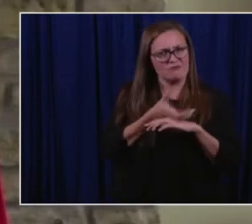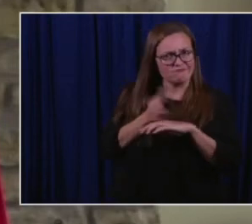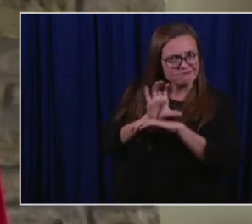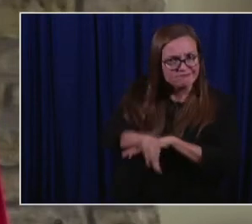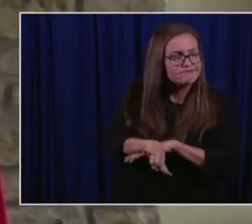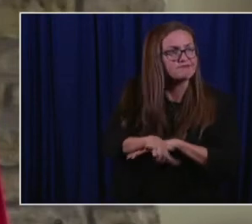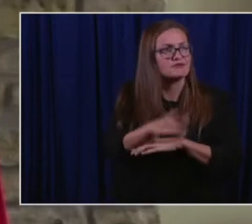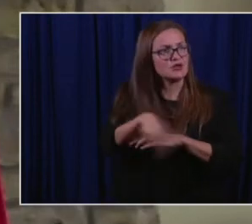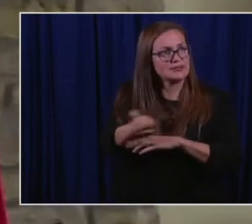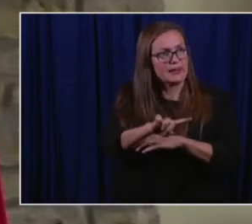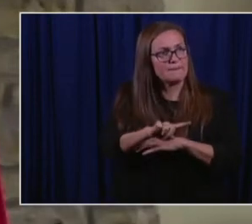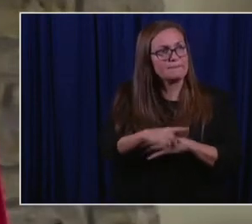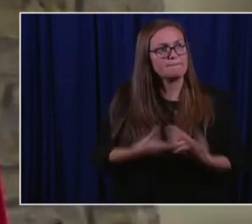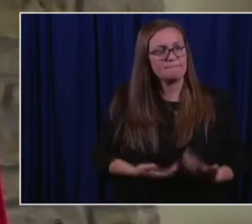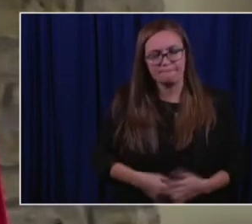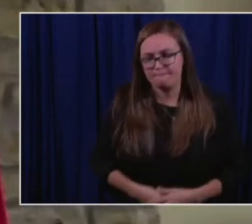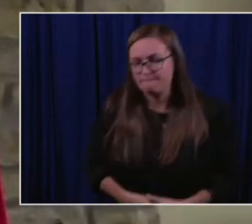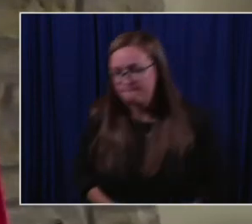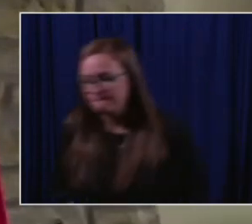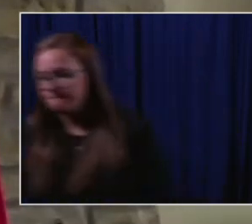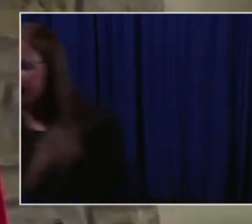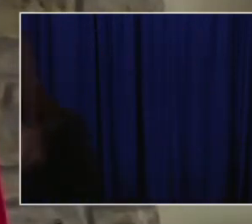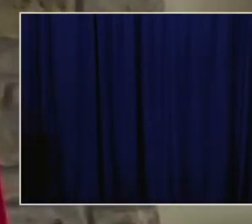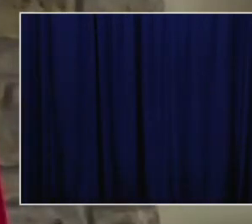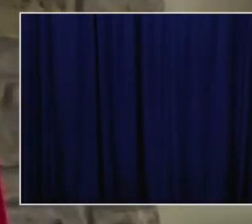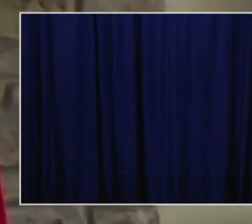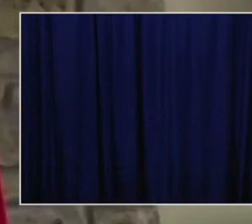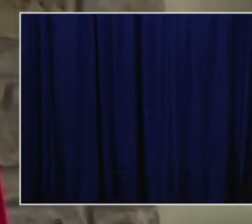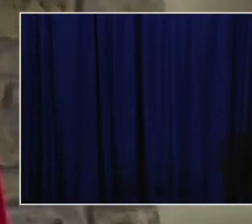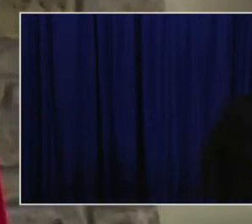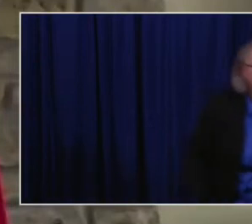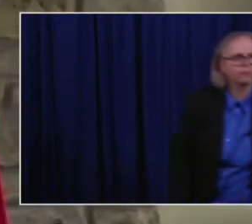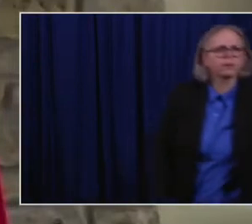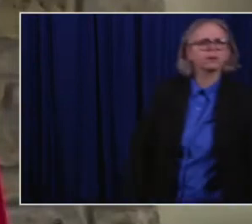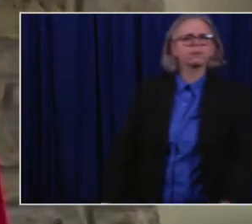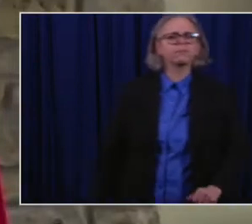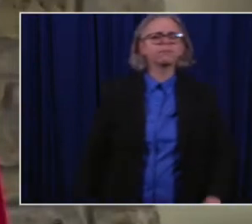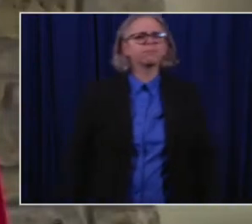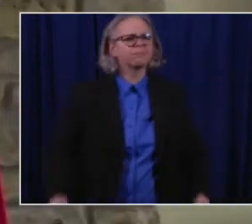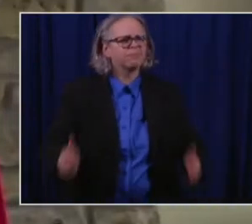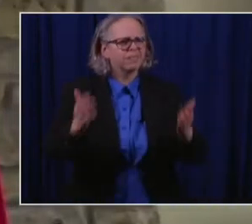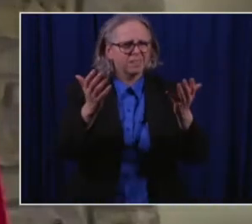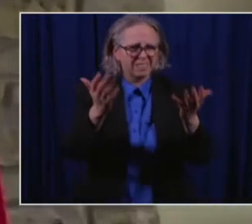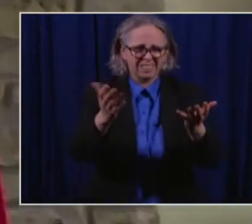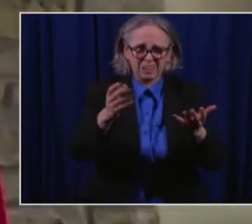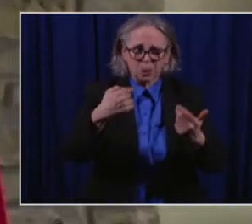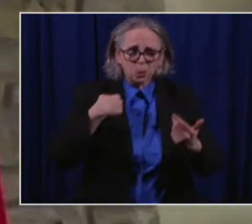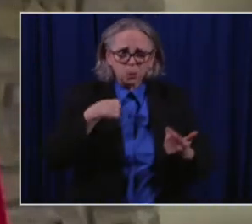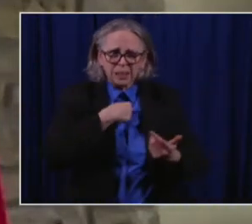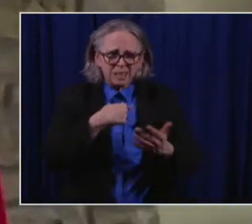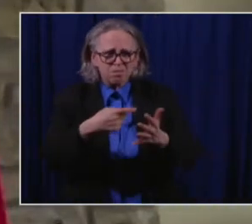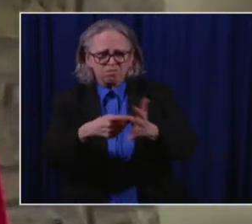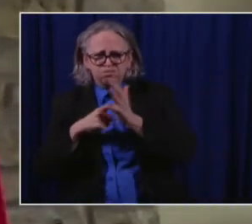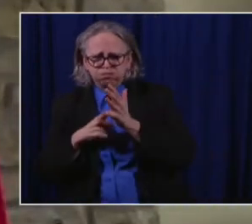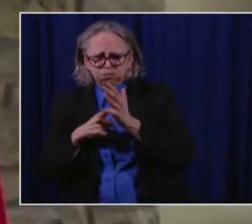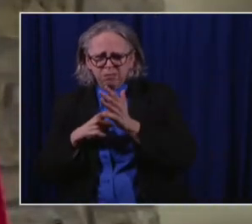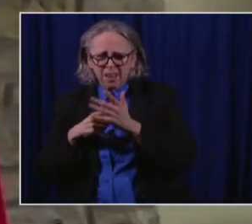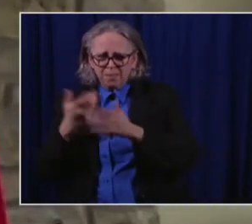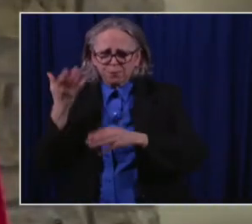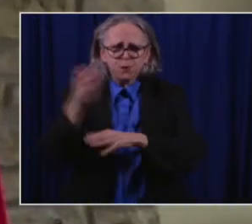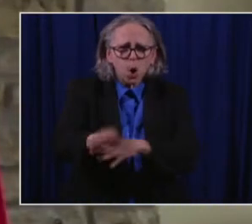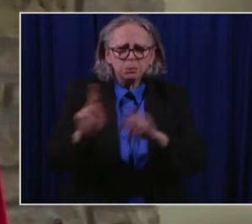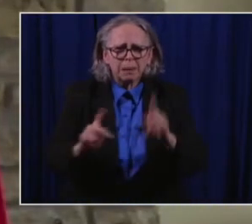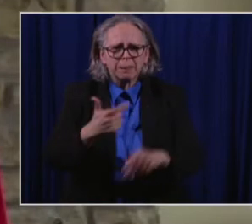institutions? Well, we're not going to require that. I think that it's important.